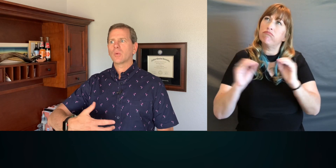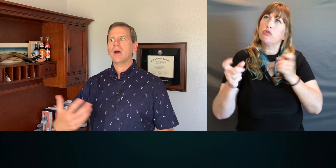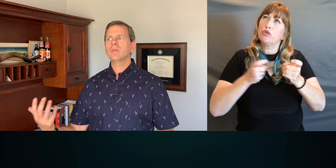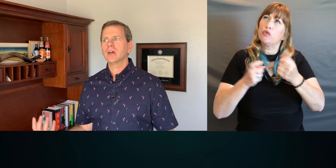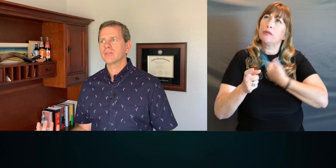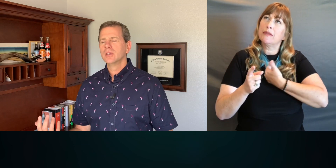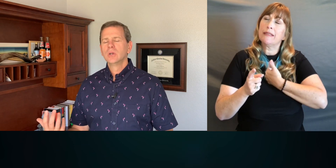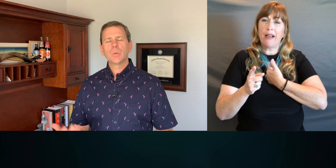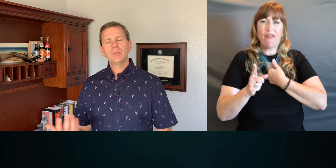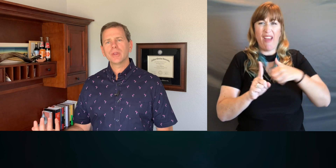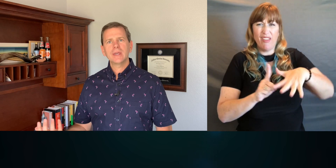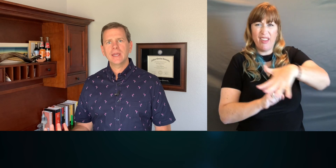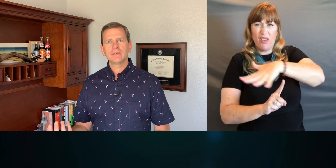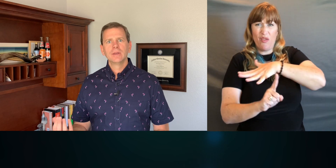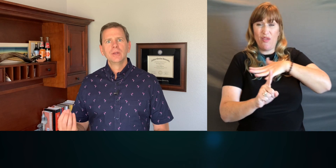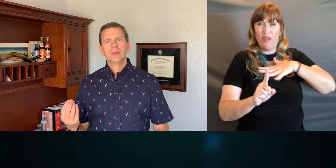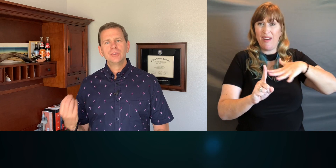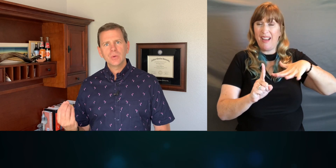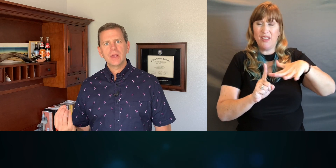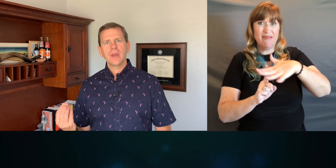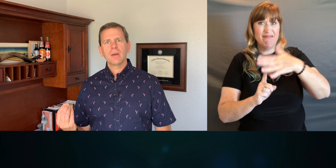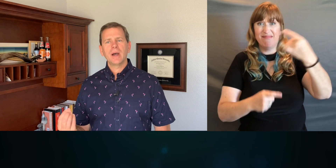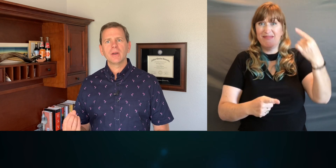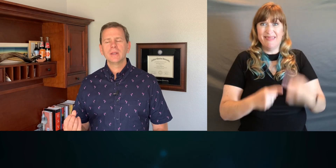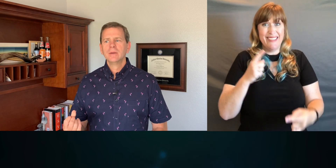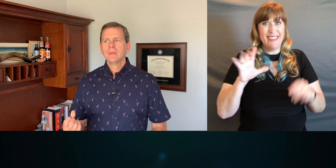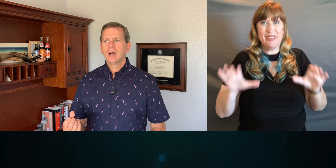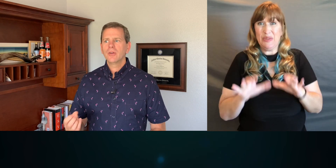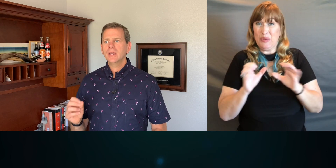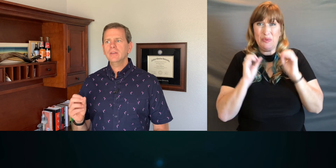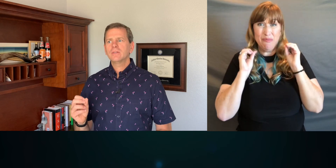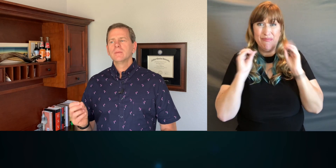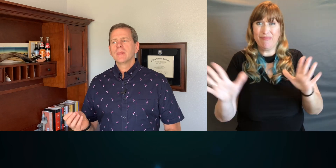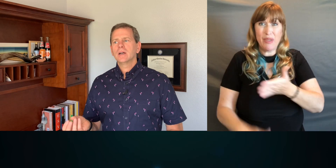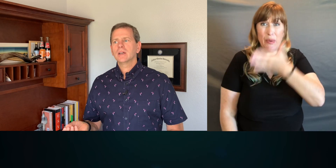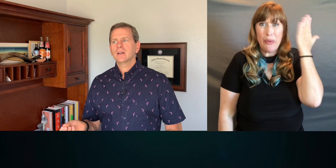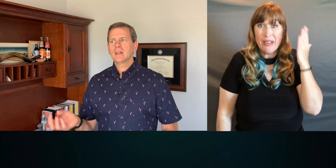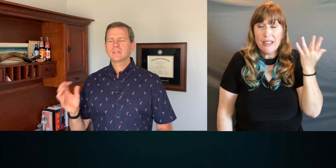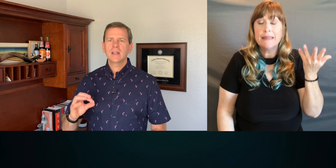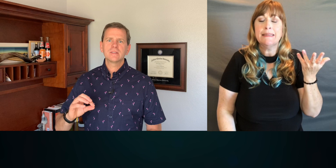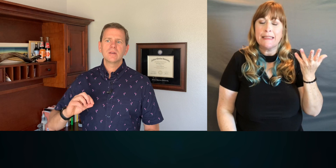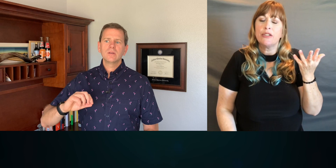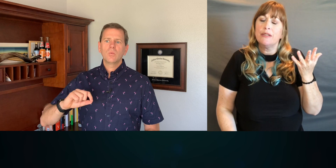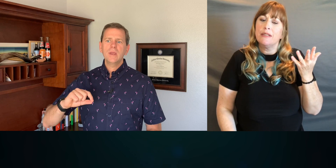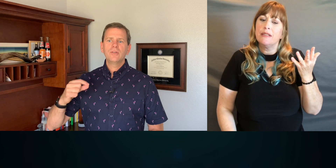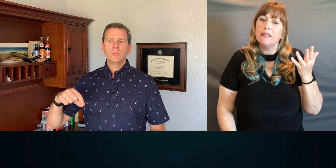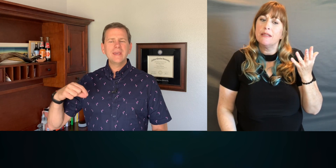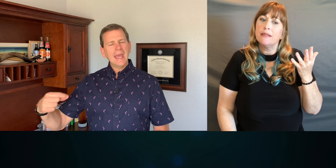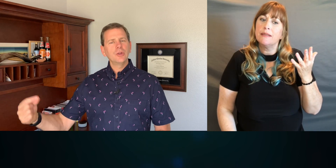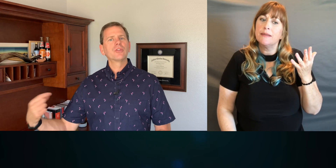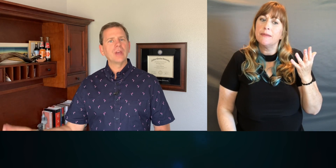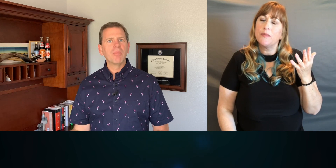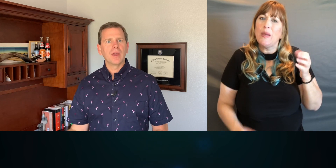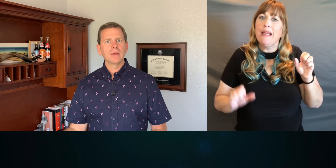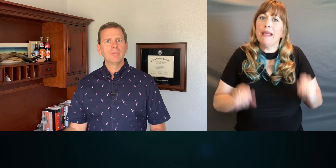things around us, we really can't do anything about it. There is a sense that we can